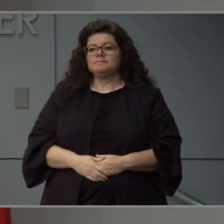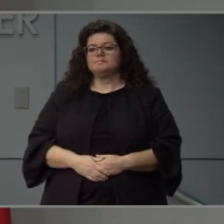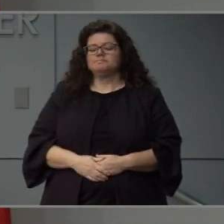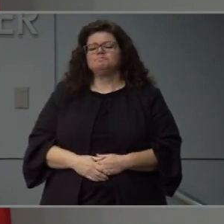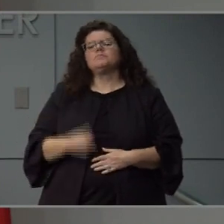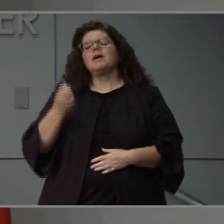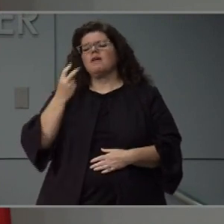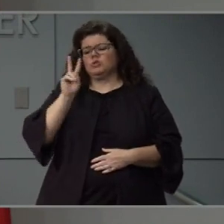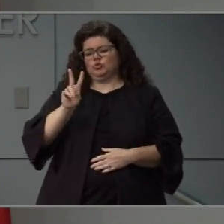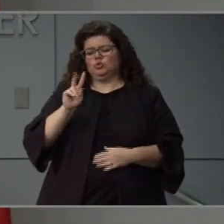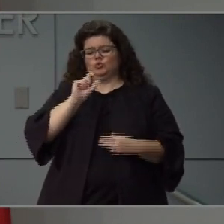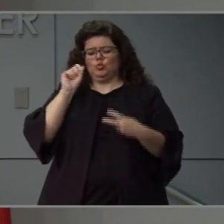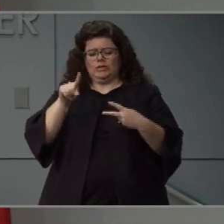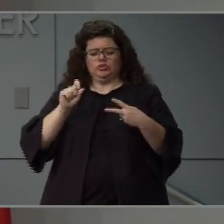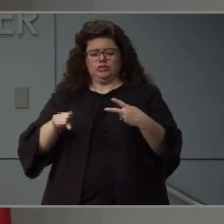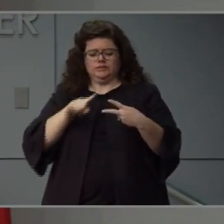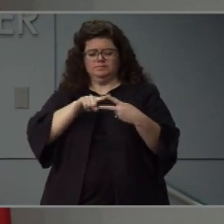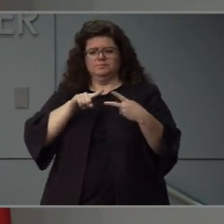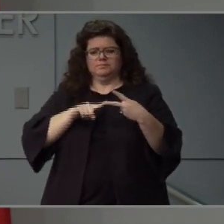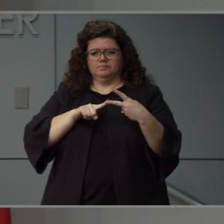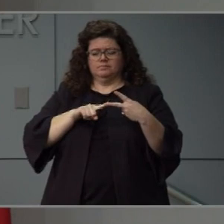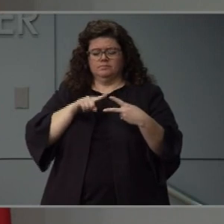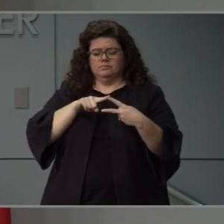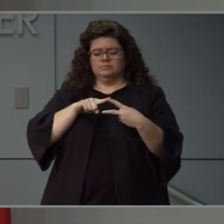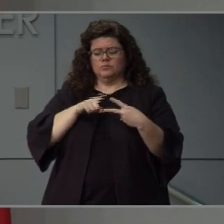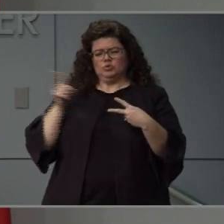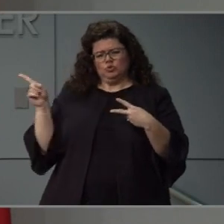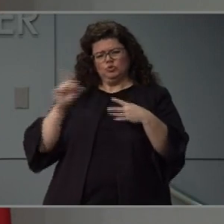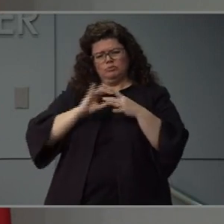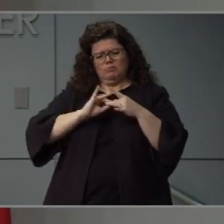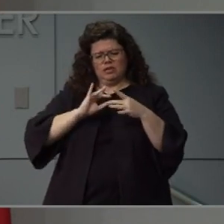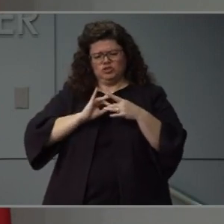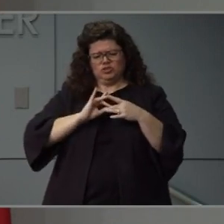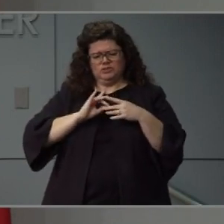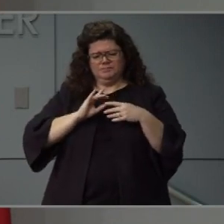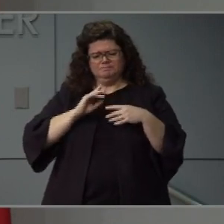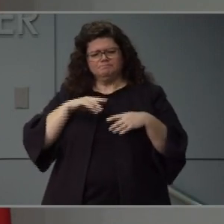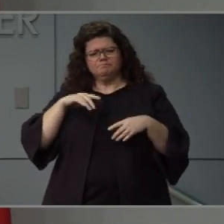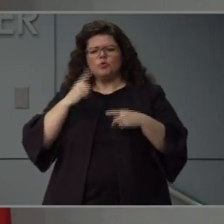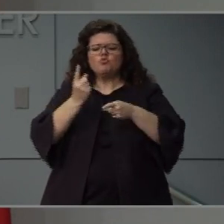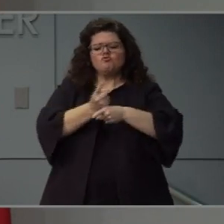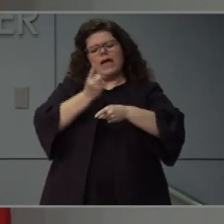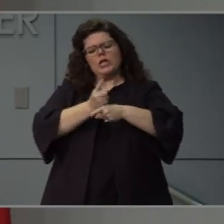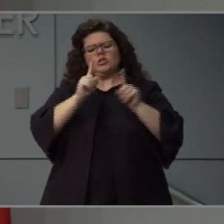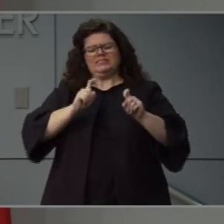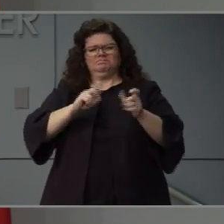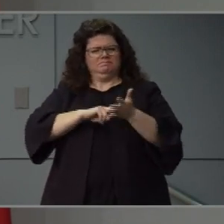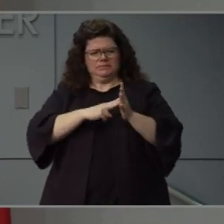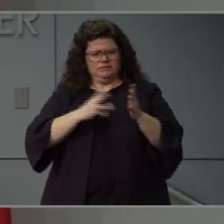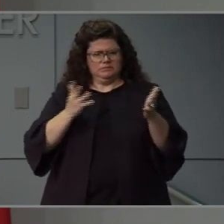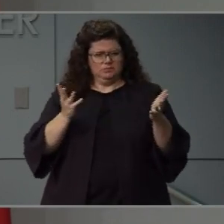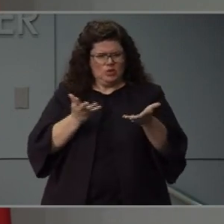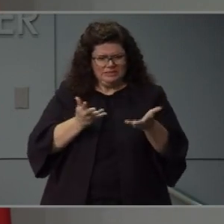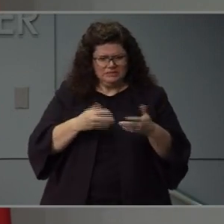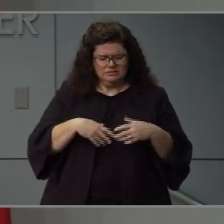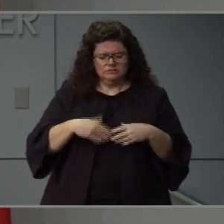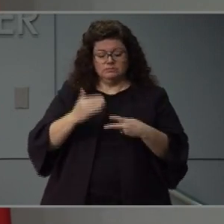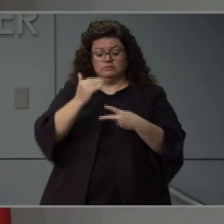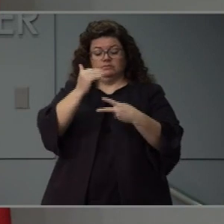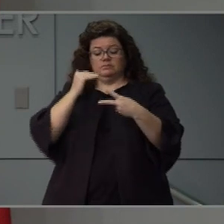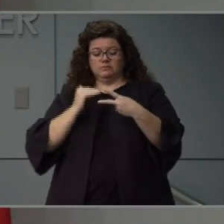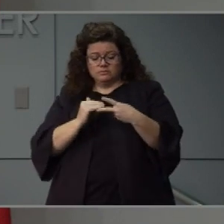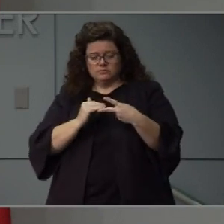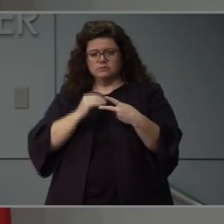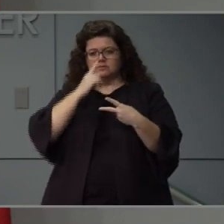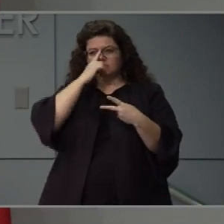questions. Number one, how do you define regular testing with these new wider guidelines? And then thoughts